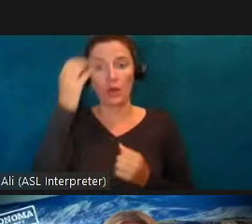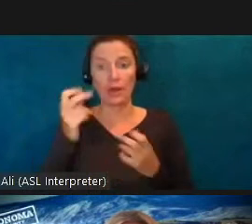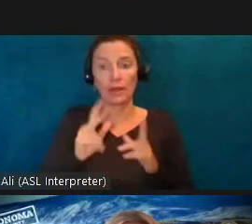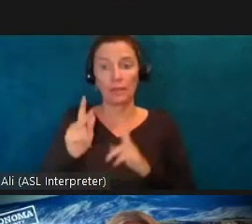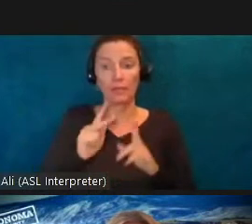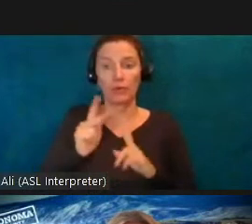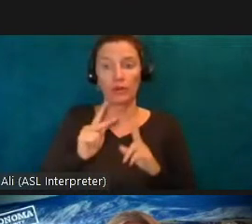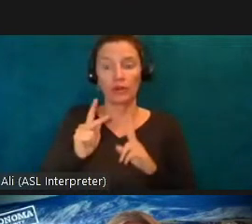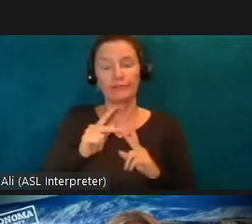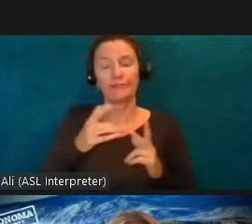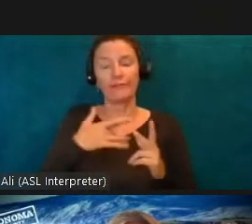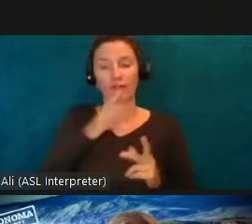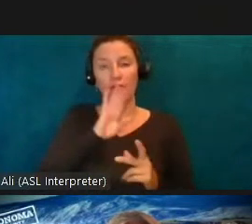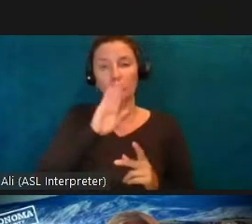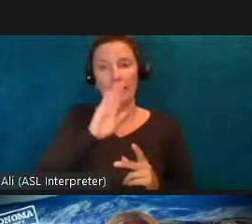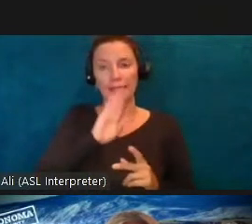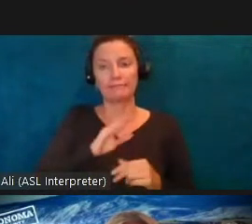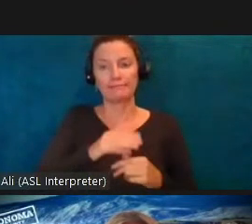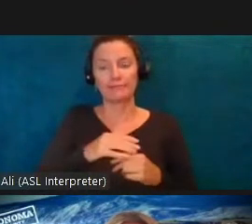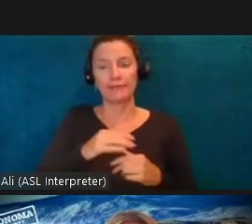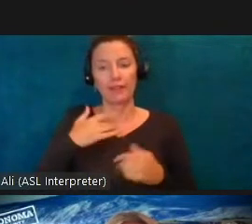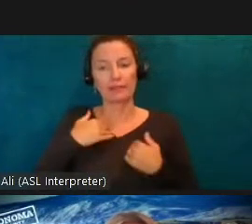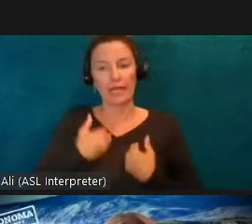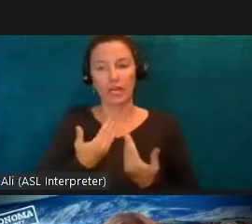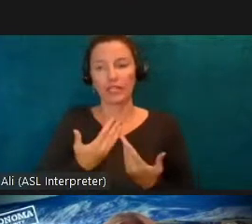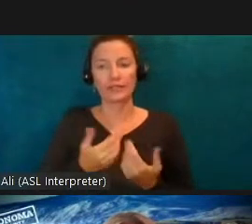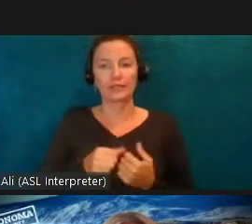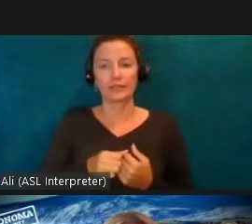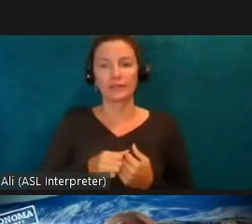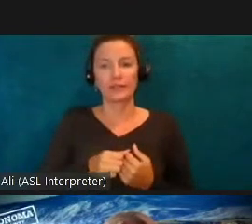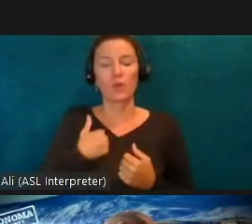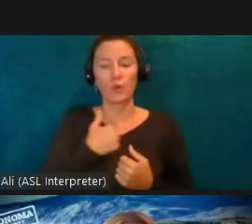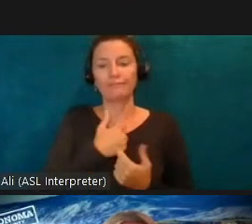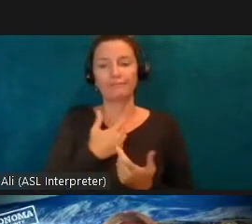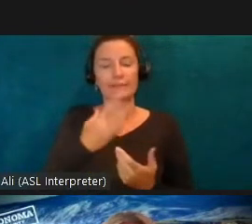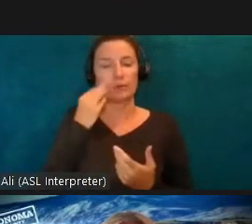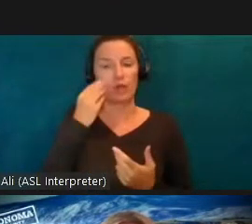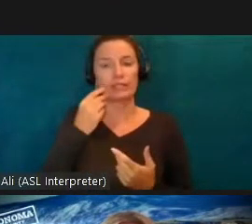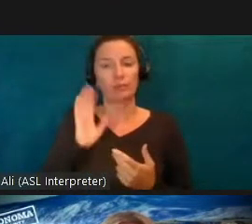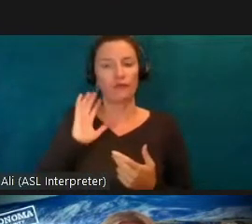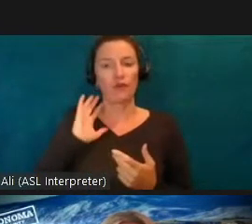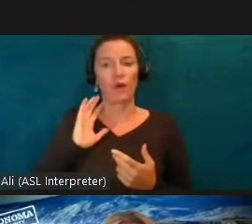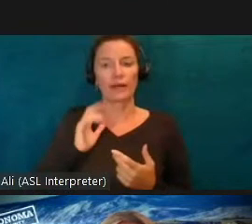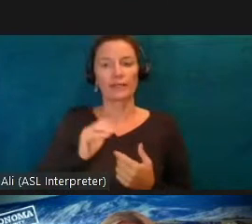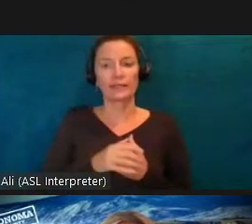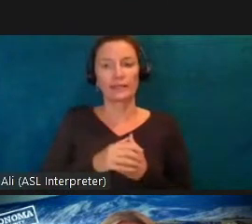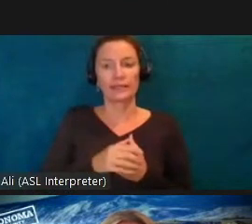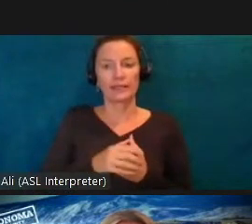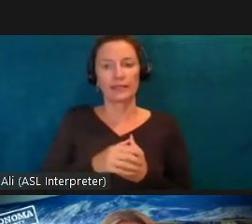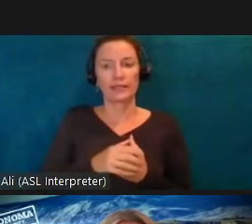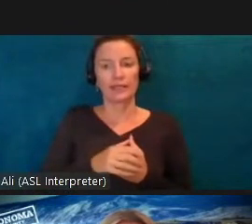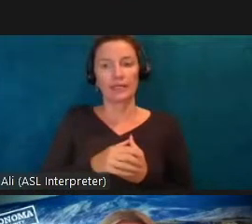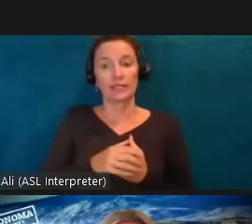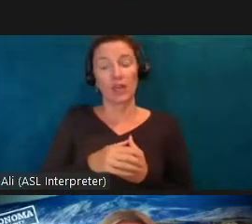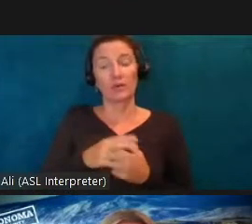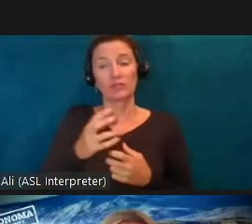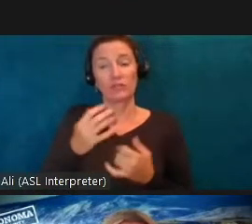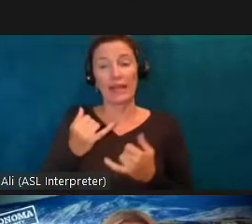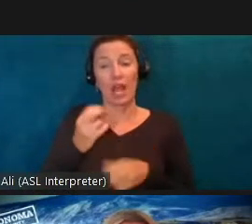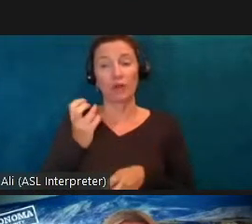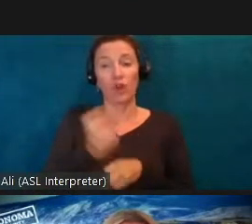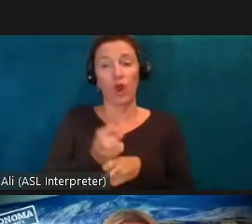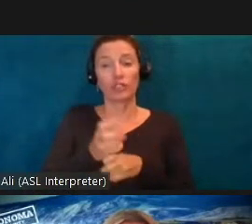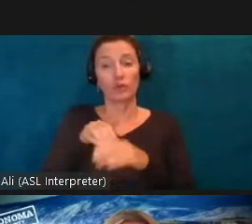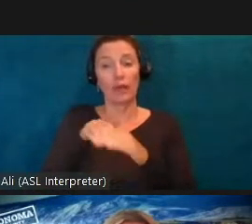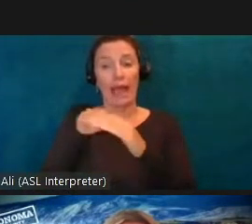who are frustrated and tired, and we've been through this before. It's very difficult to get back into the high hazard areas. So